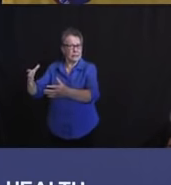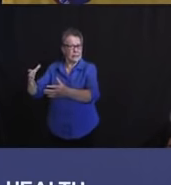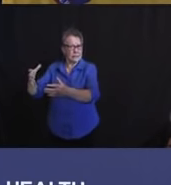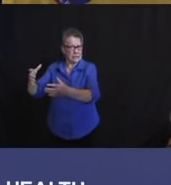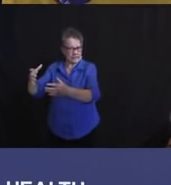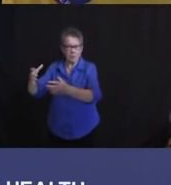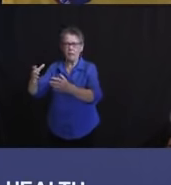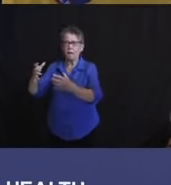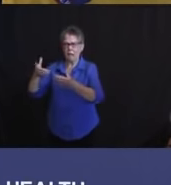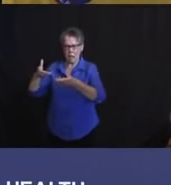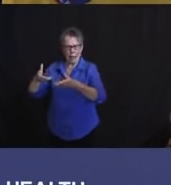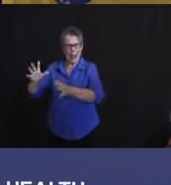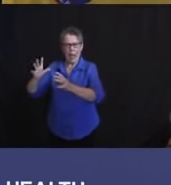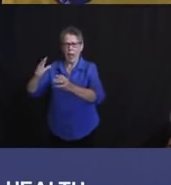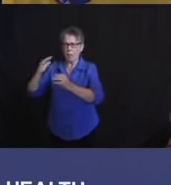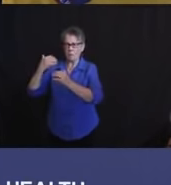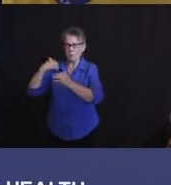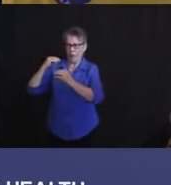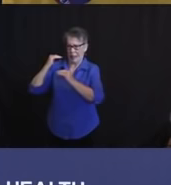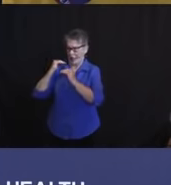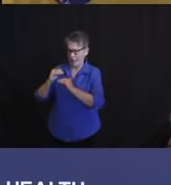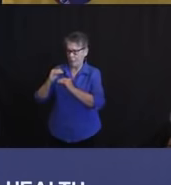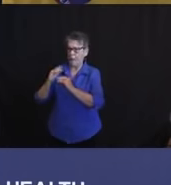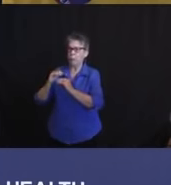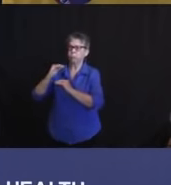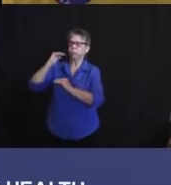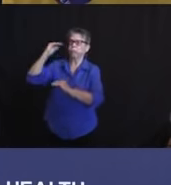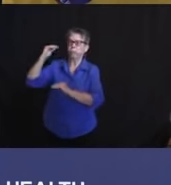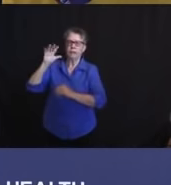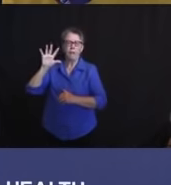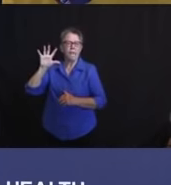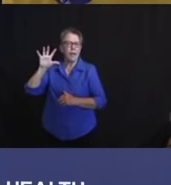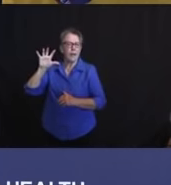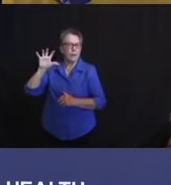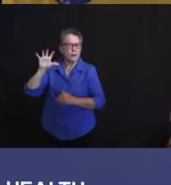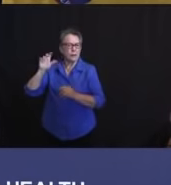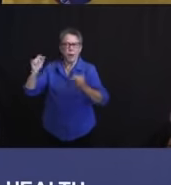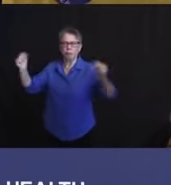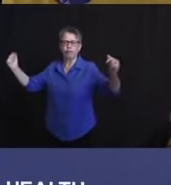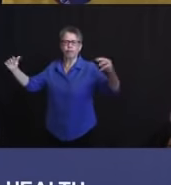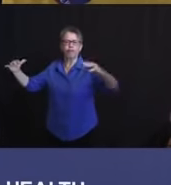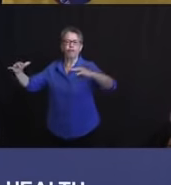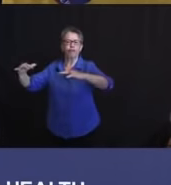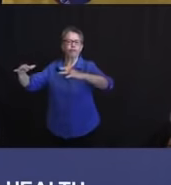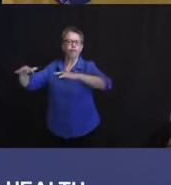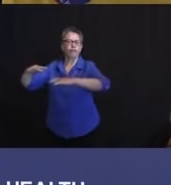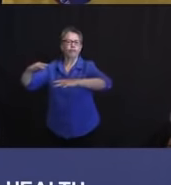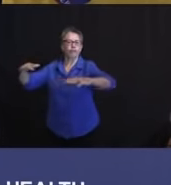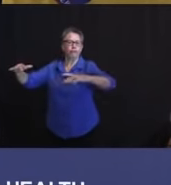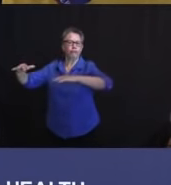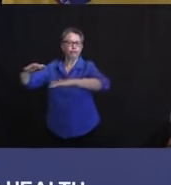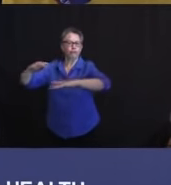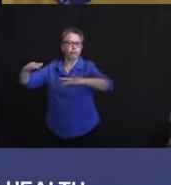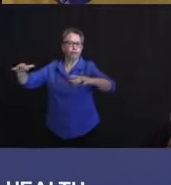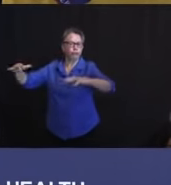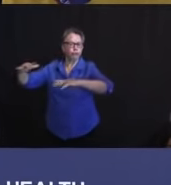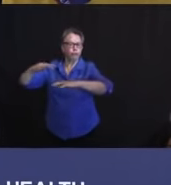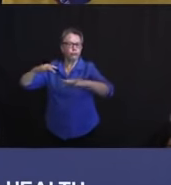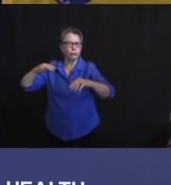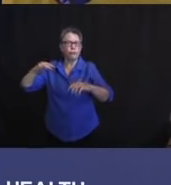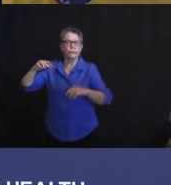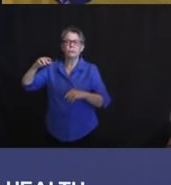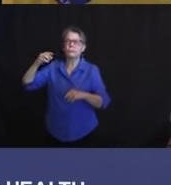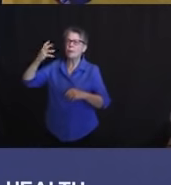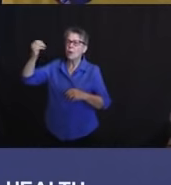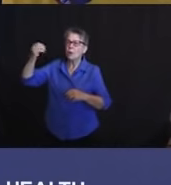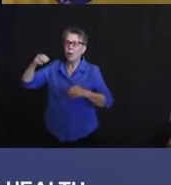data continues to lead the experts to conclude that indeed outdoor activities, beaches, parks, protests